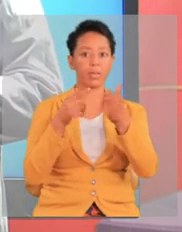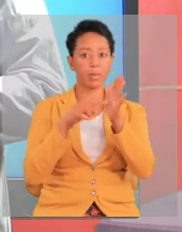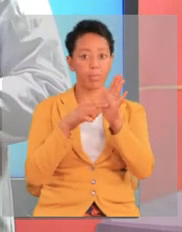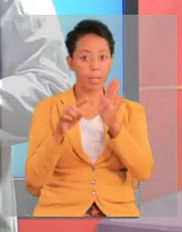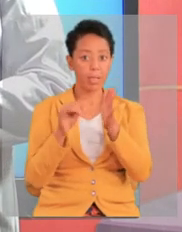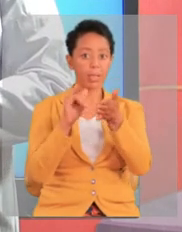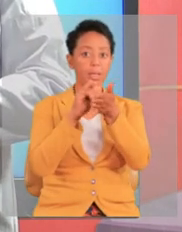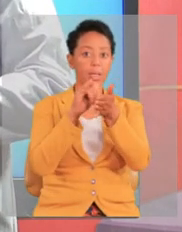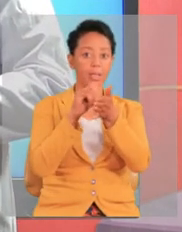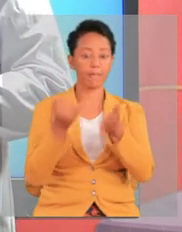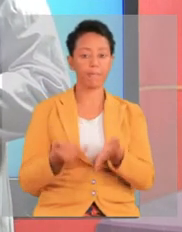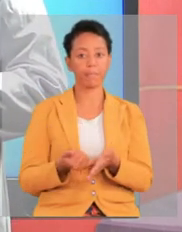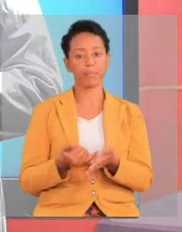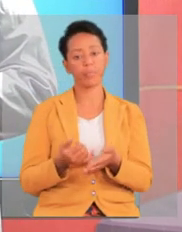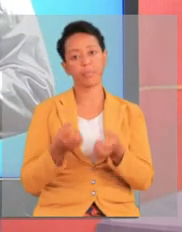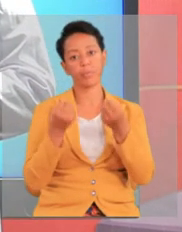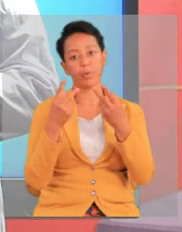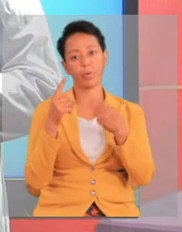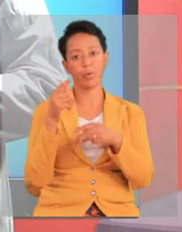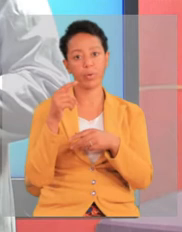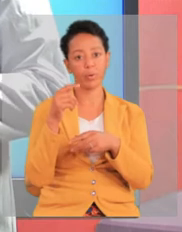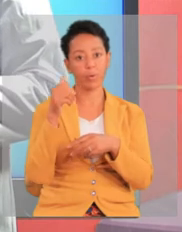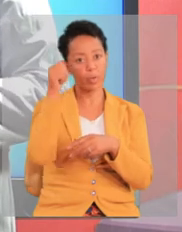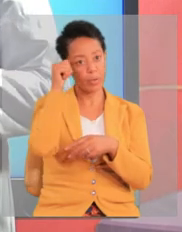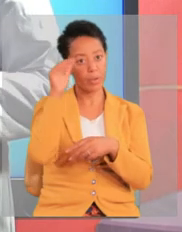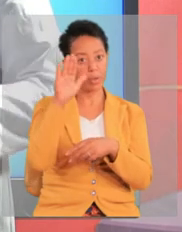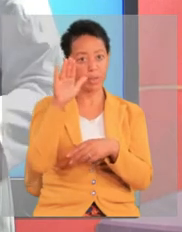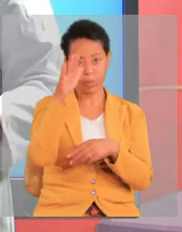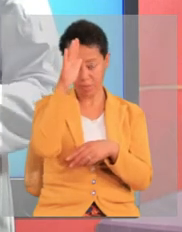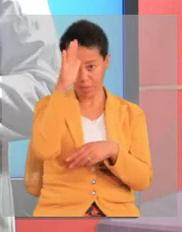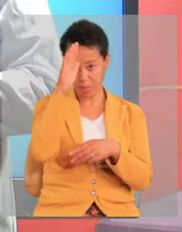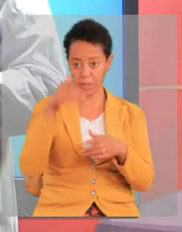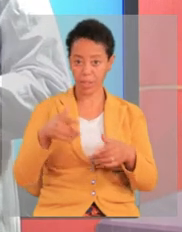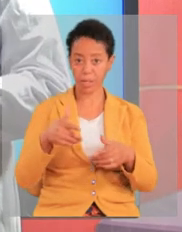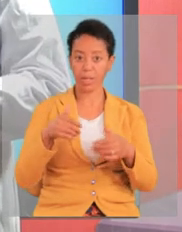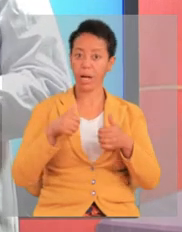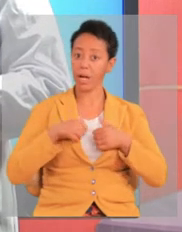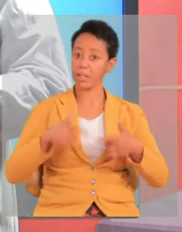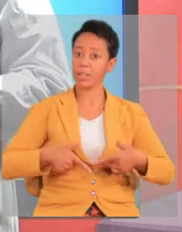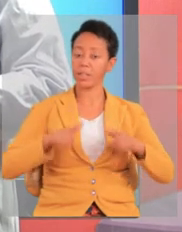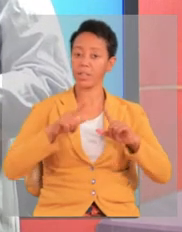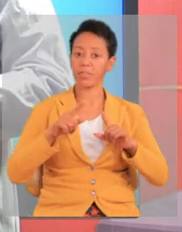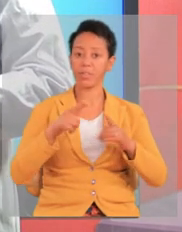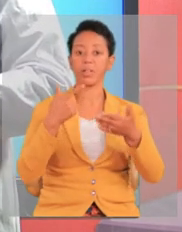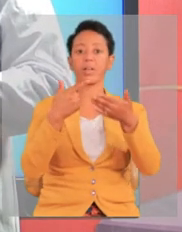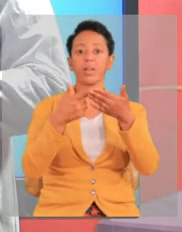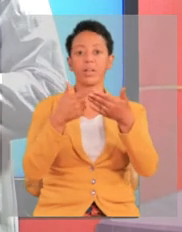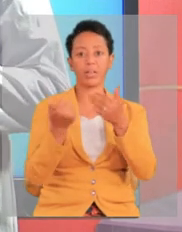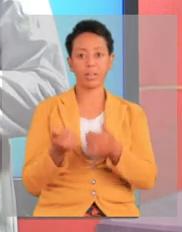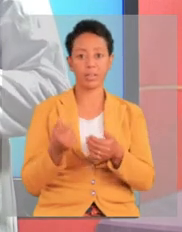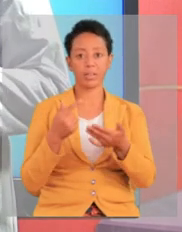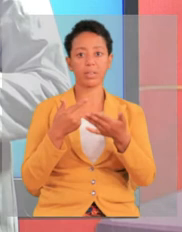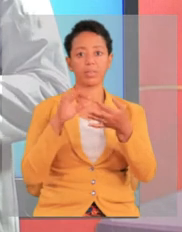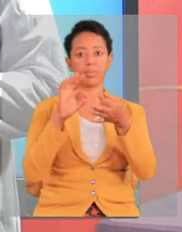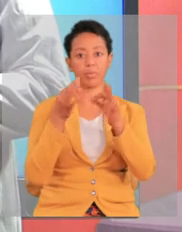that, okay, his father is still live there. This is a meaning. His father is